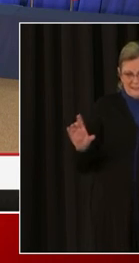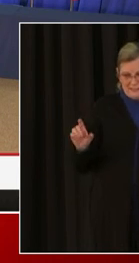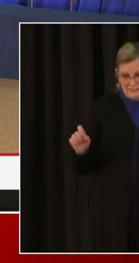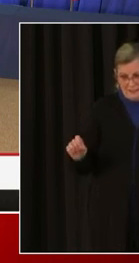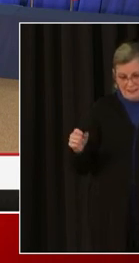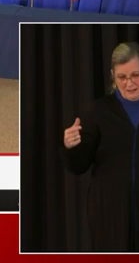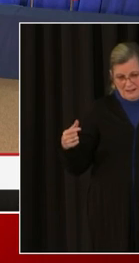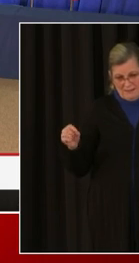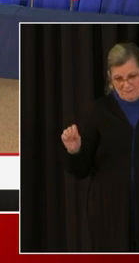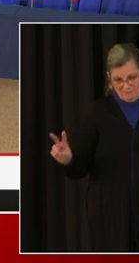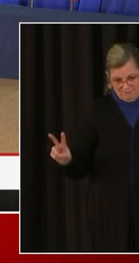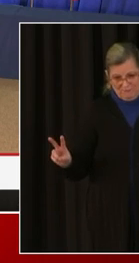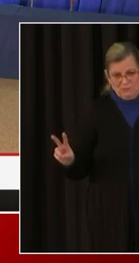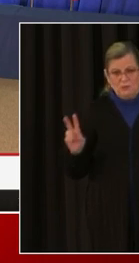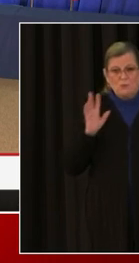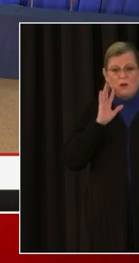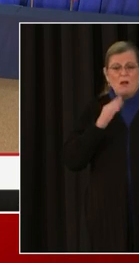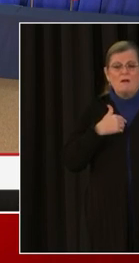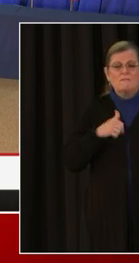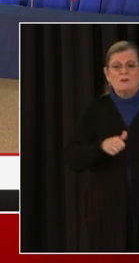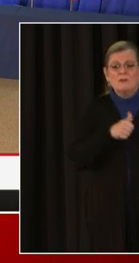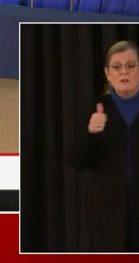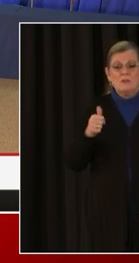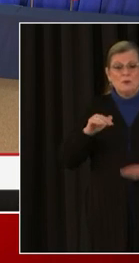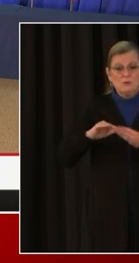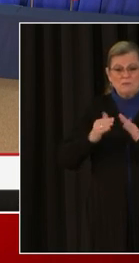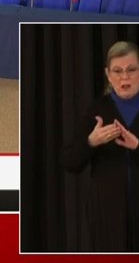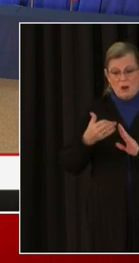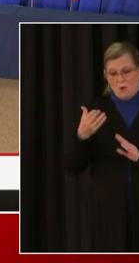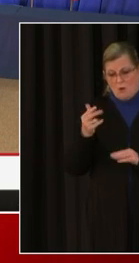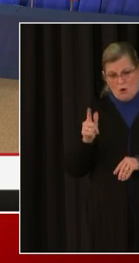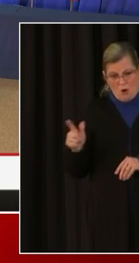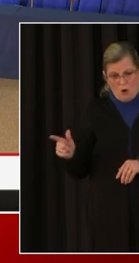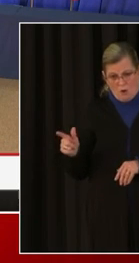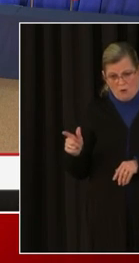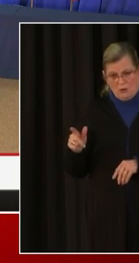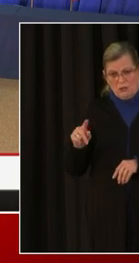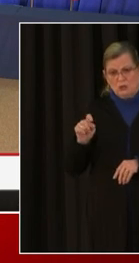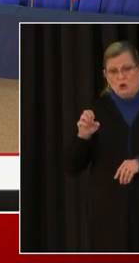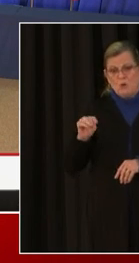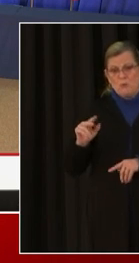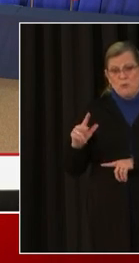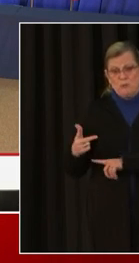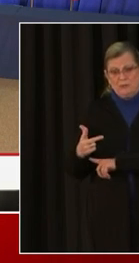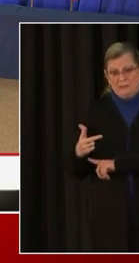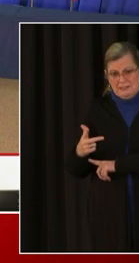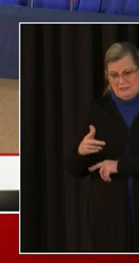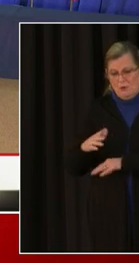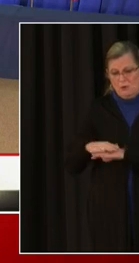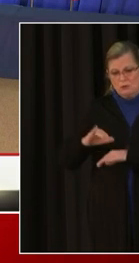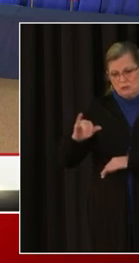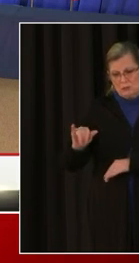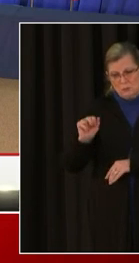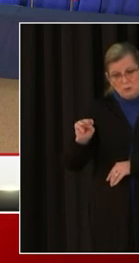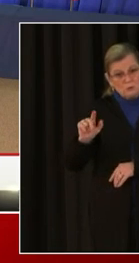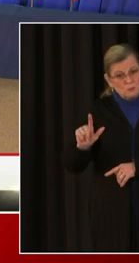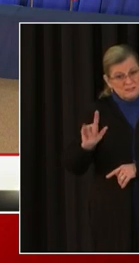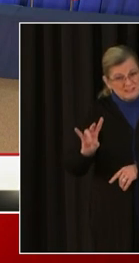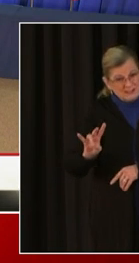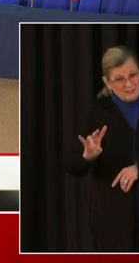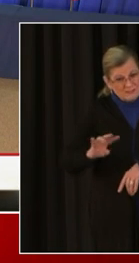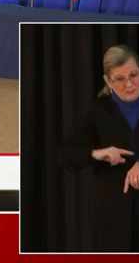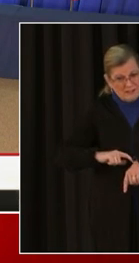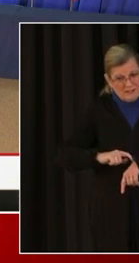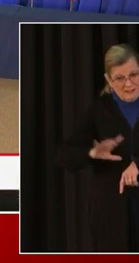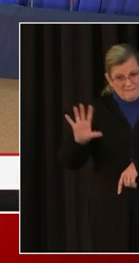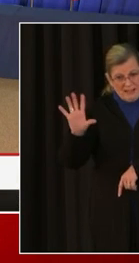coronavirus.dc.gov. We will have another community town hall on Term 3 on January 27th at 5 p.m. We will not have